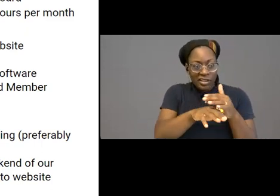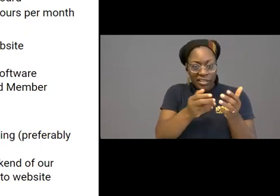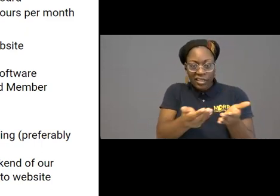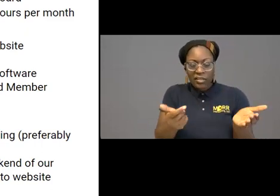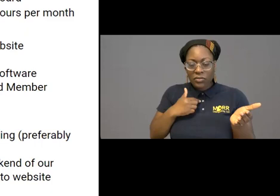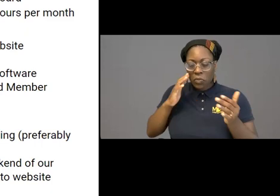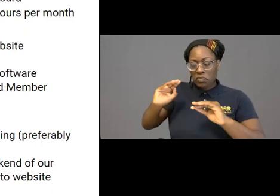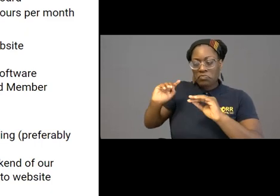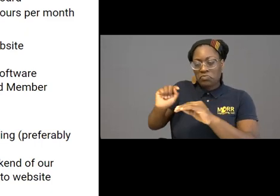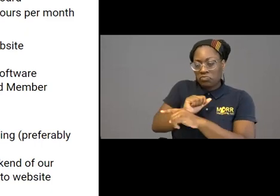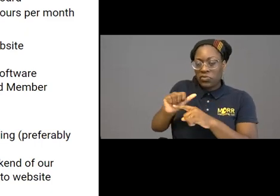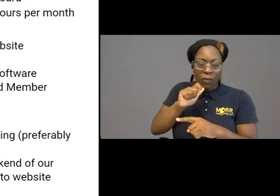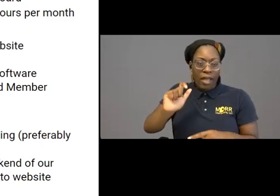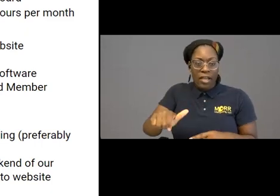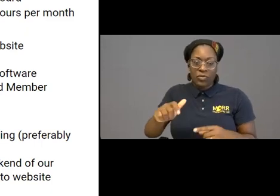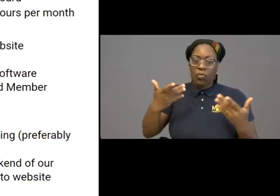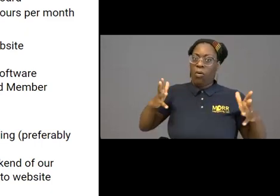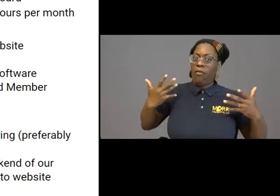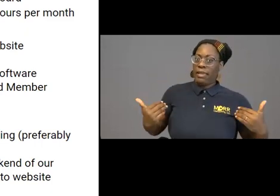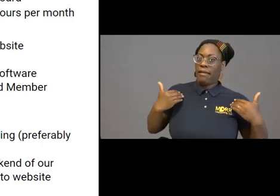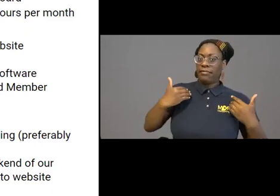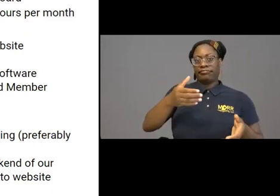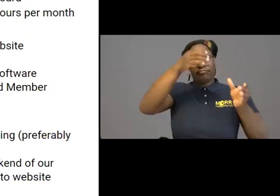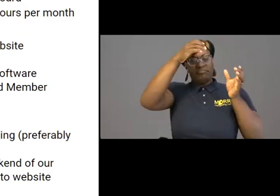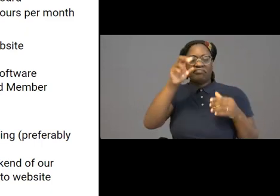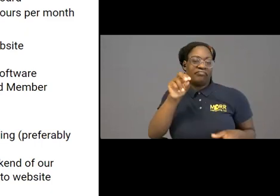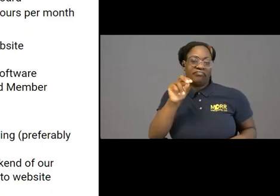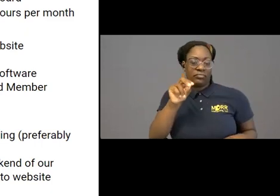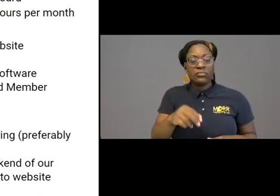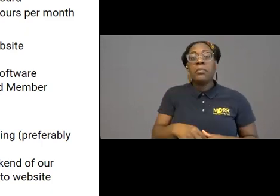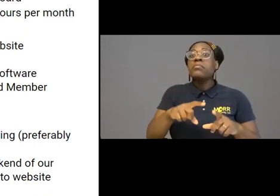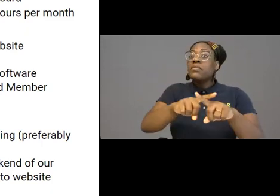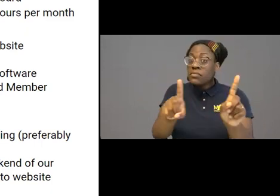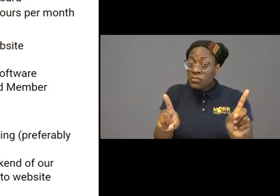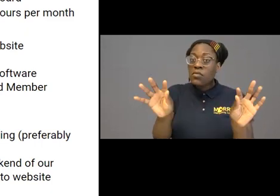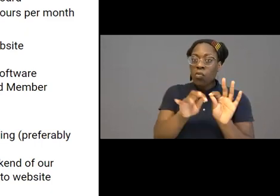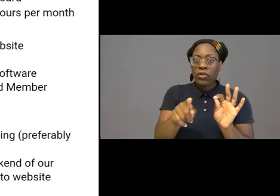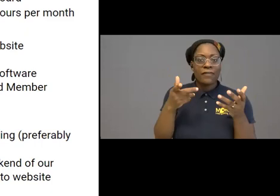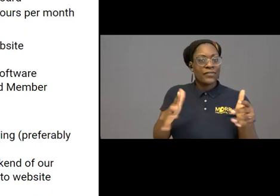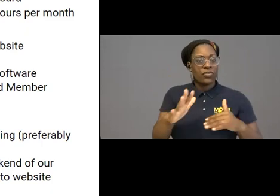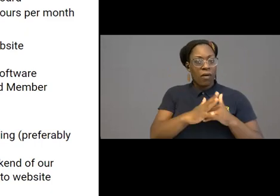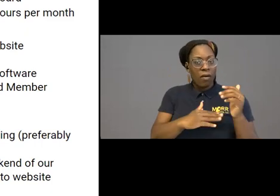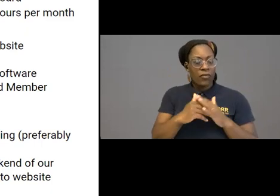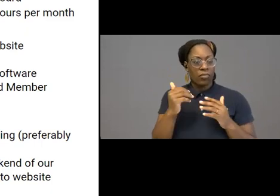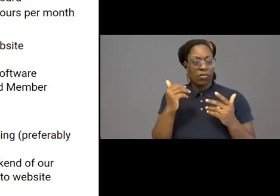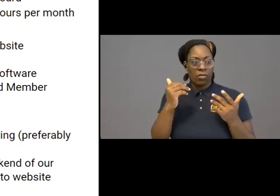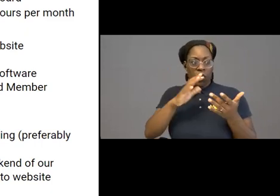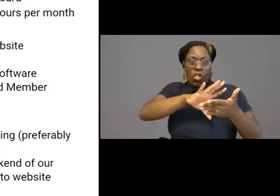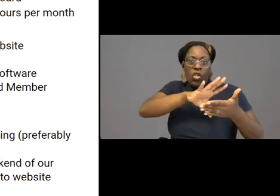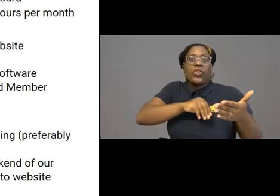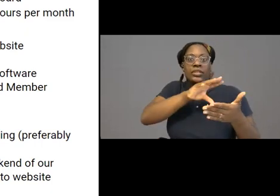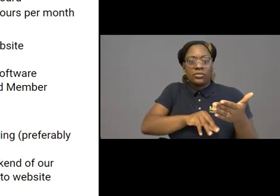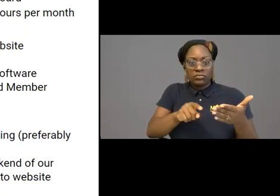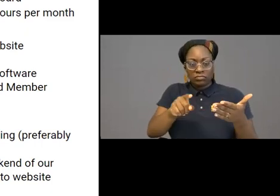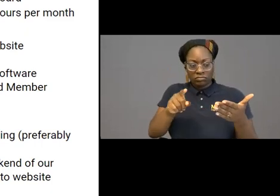editing. They should feel comfortable learning the back end of our website and researching answers to website problems. They should also